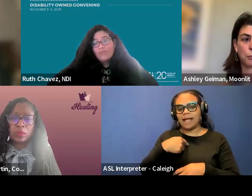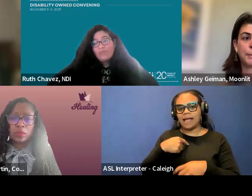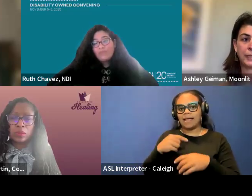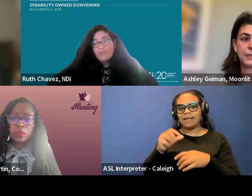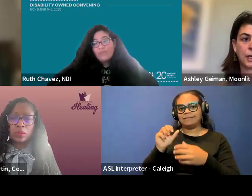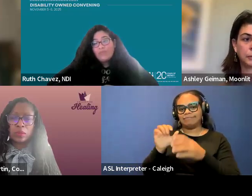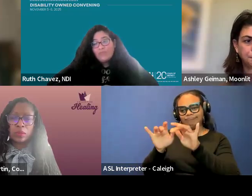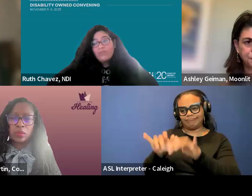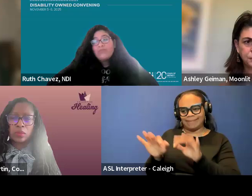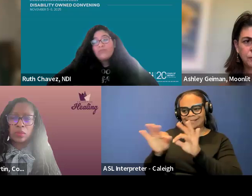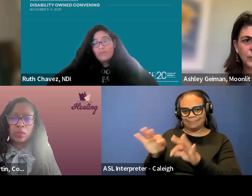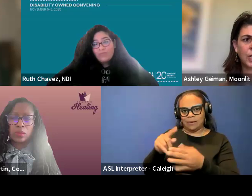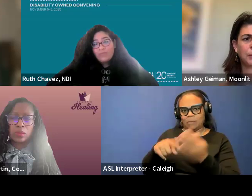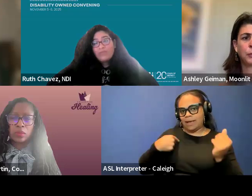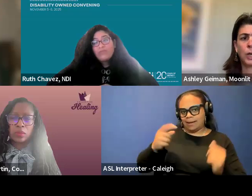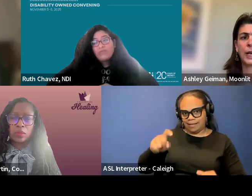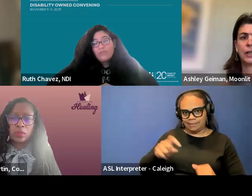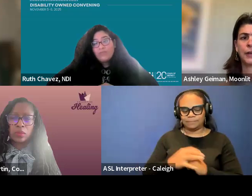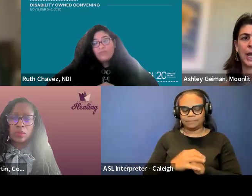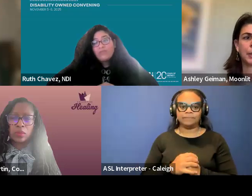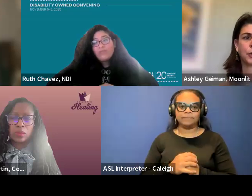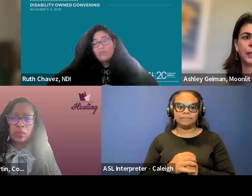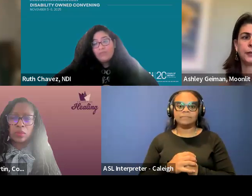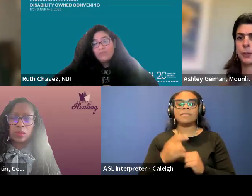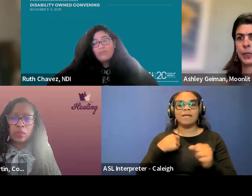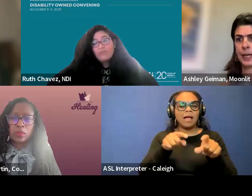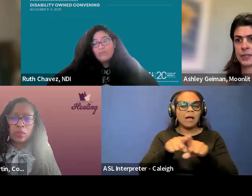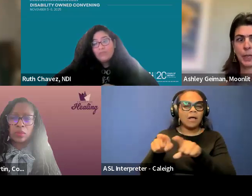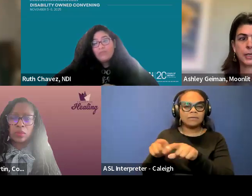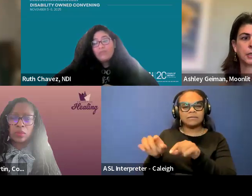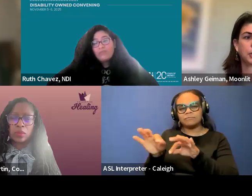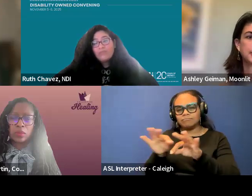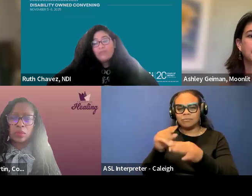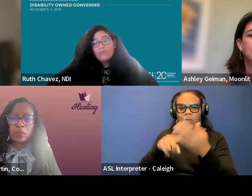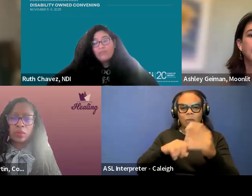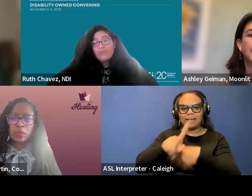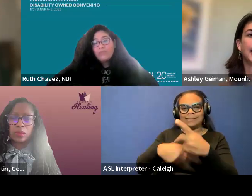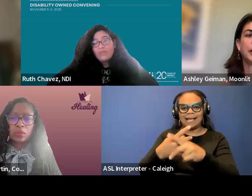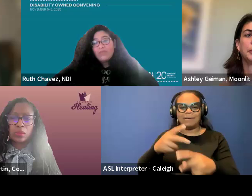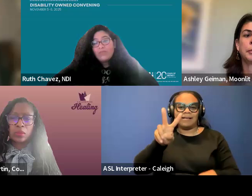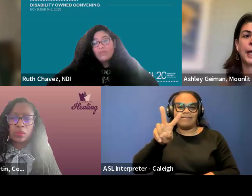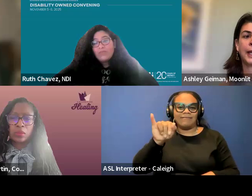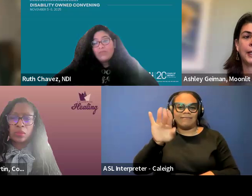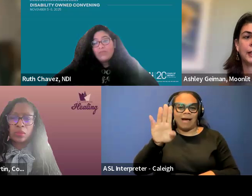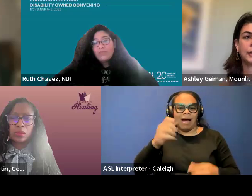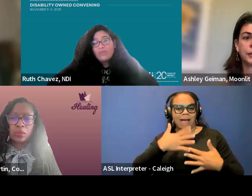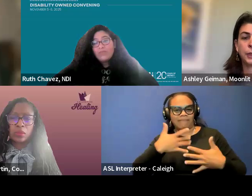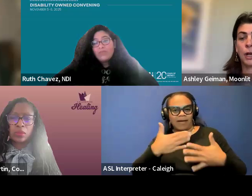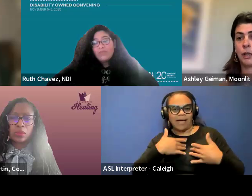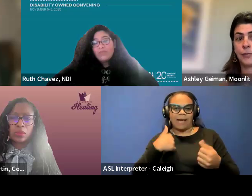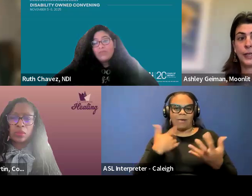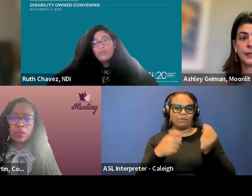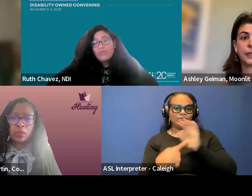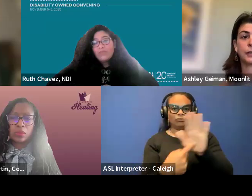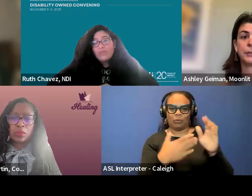what my needs are and what kind of vibe I'm trying to communicate to my customers. By